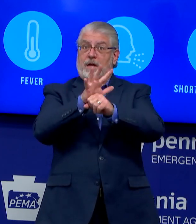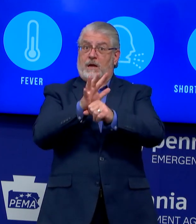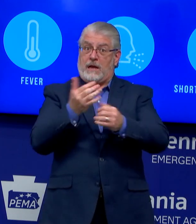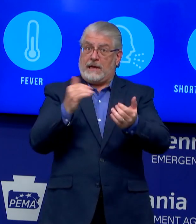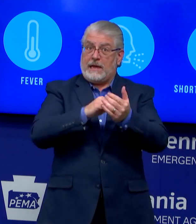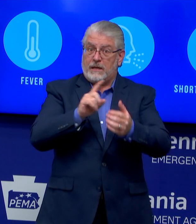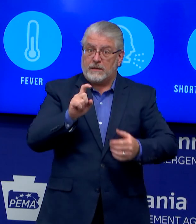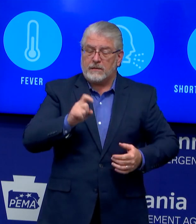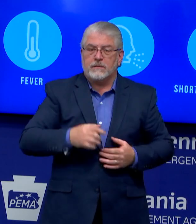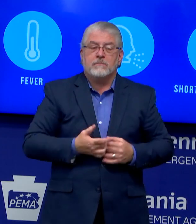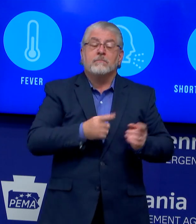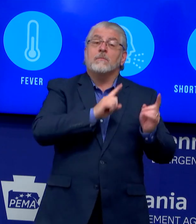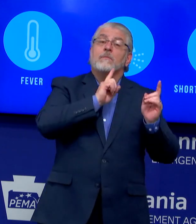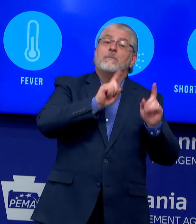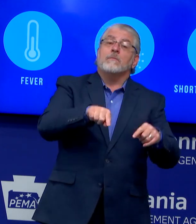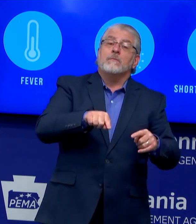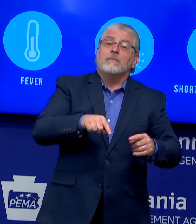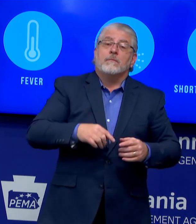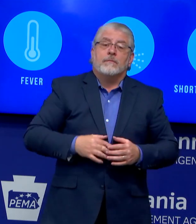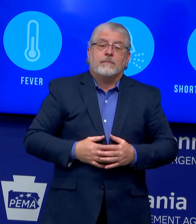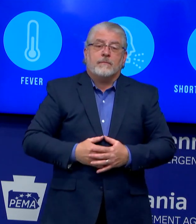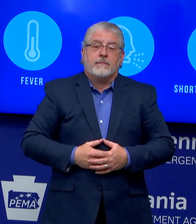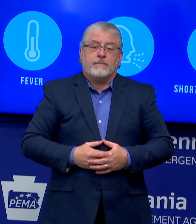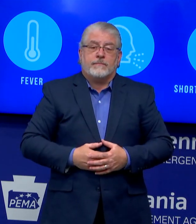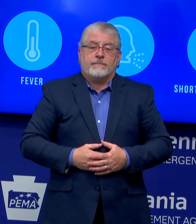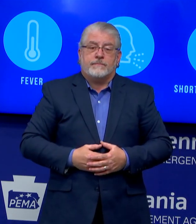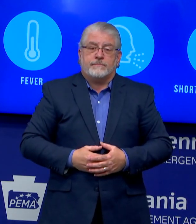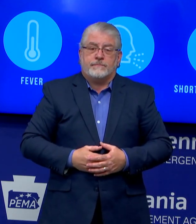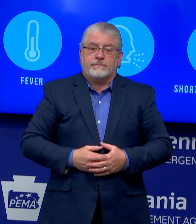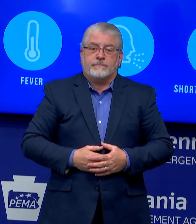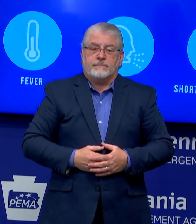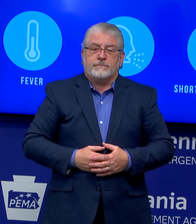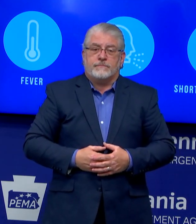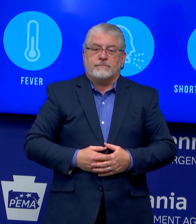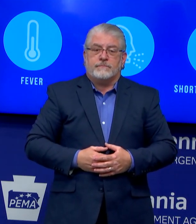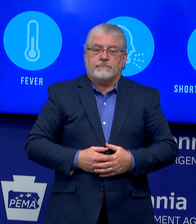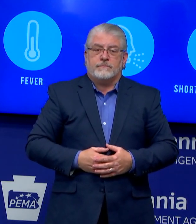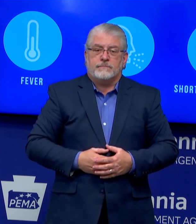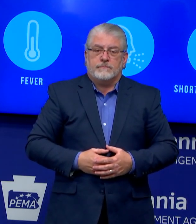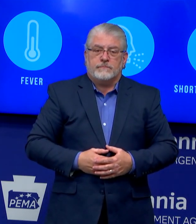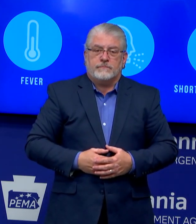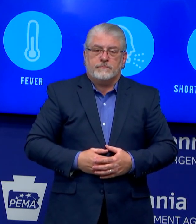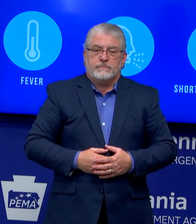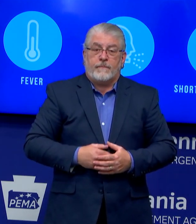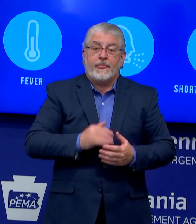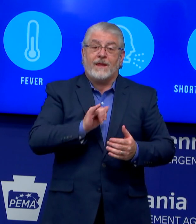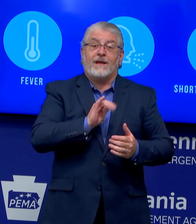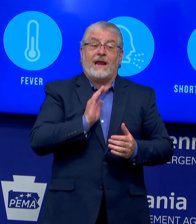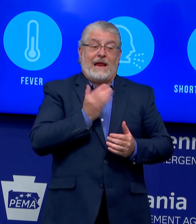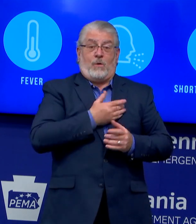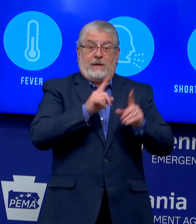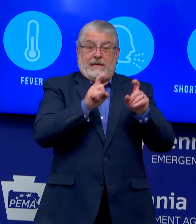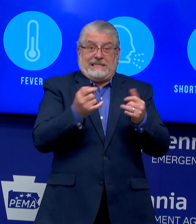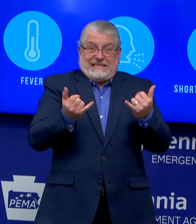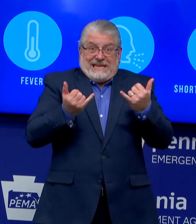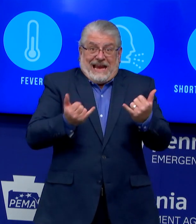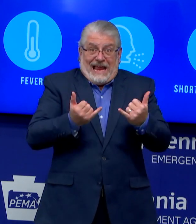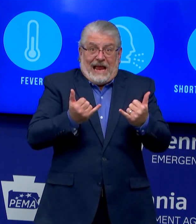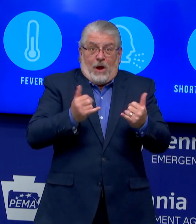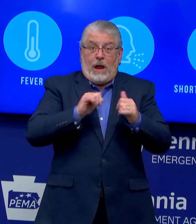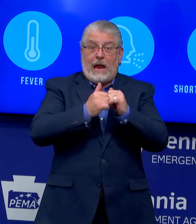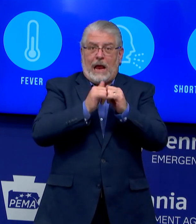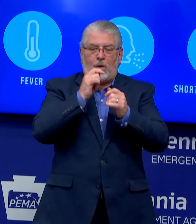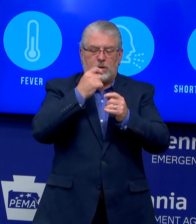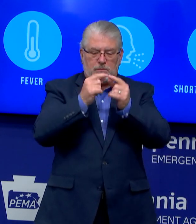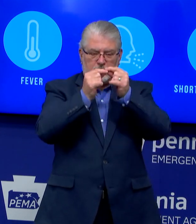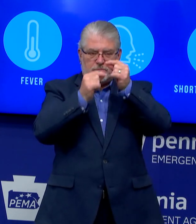virus itself. Antibody testing, or serology, is different. That doesn't test actually for whether you have the